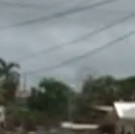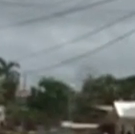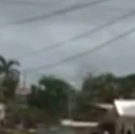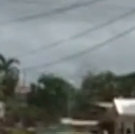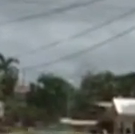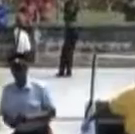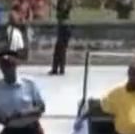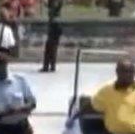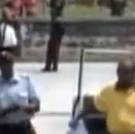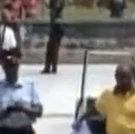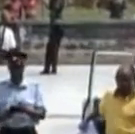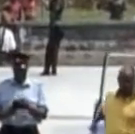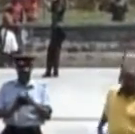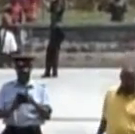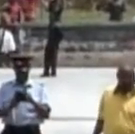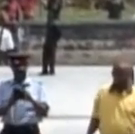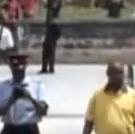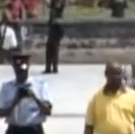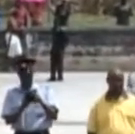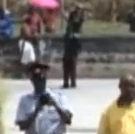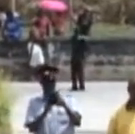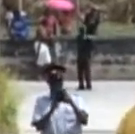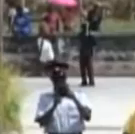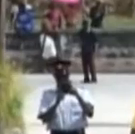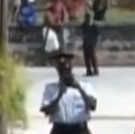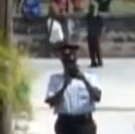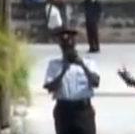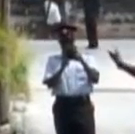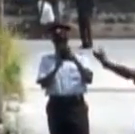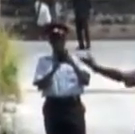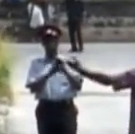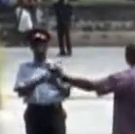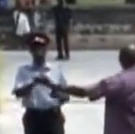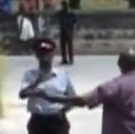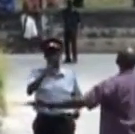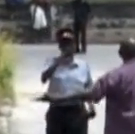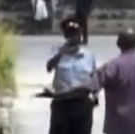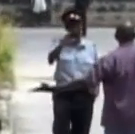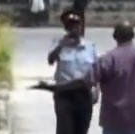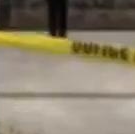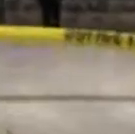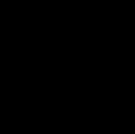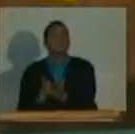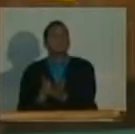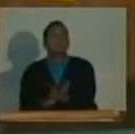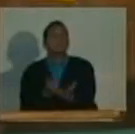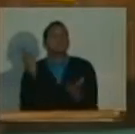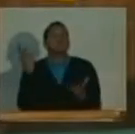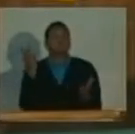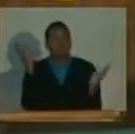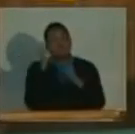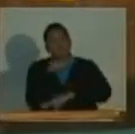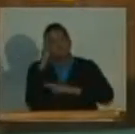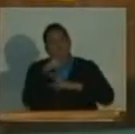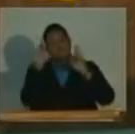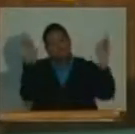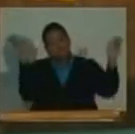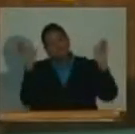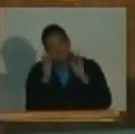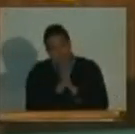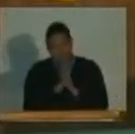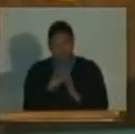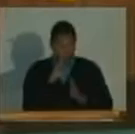constitutional rights of citizens would be breached when taking DNA samples from persons only suspected of a crime. It has also